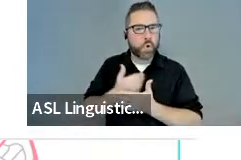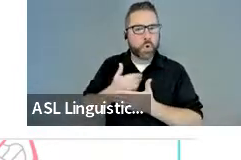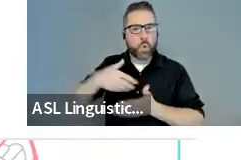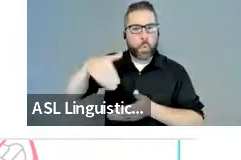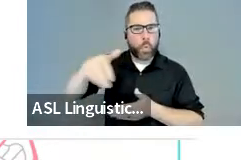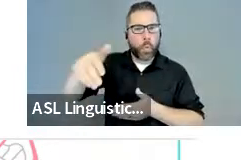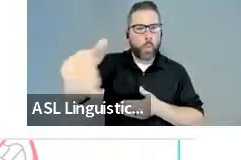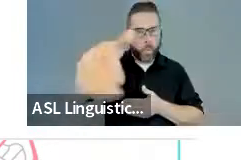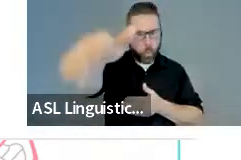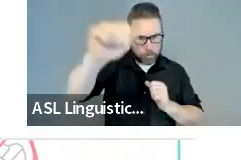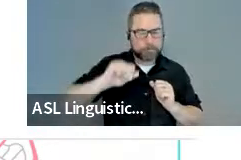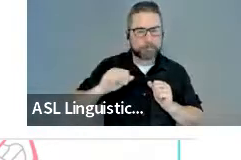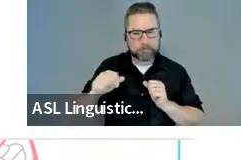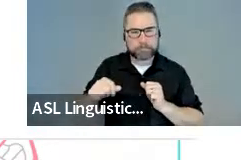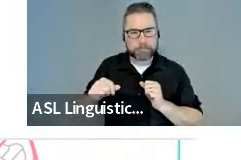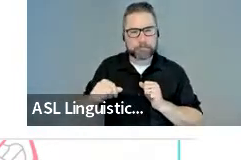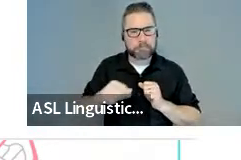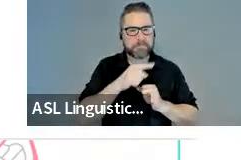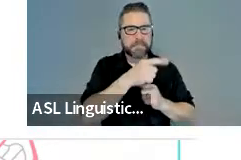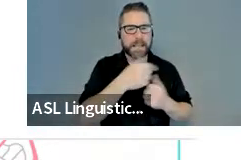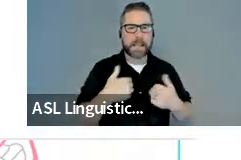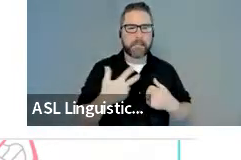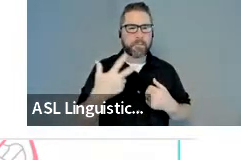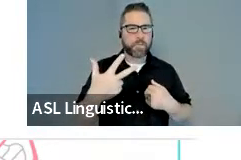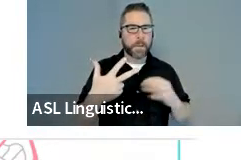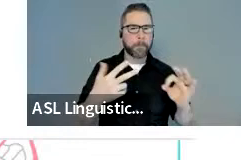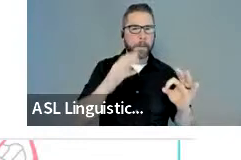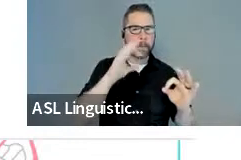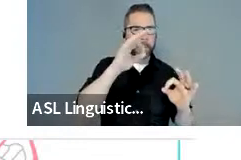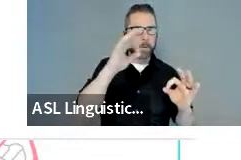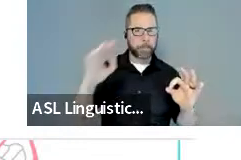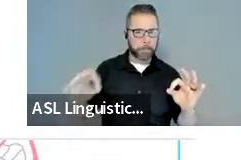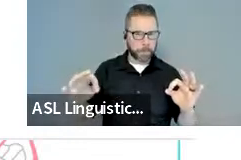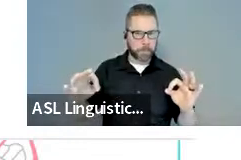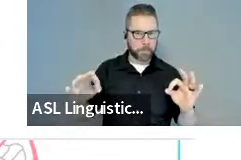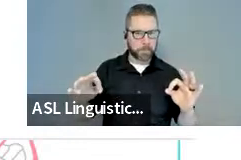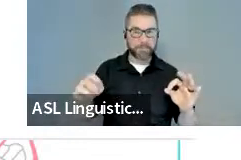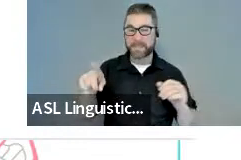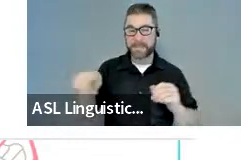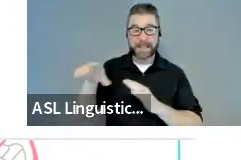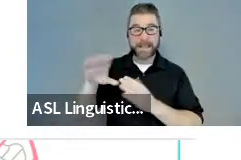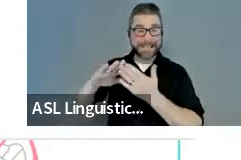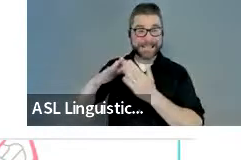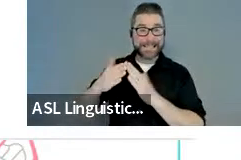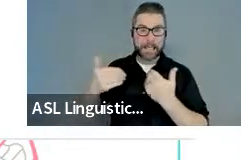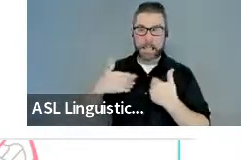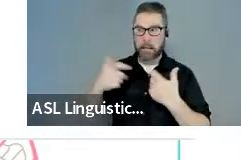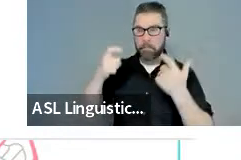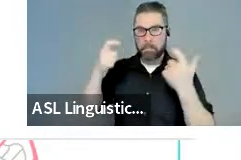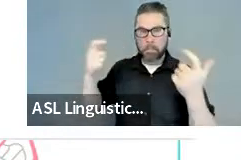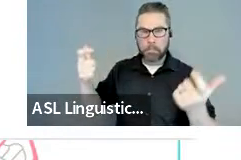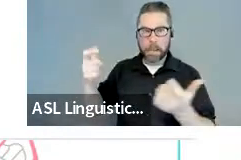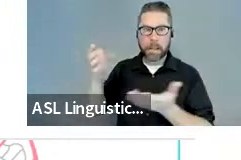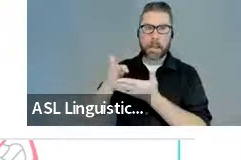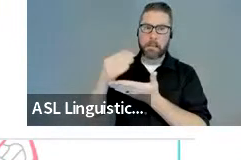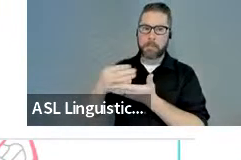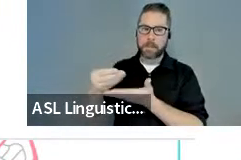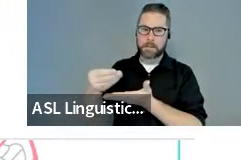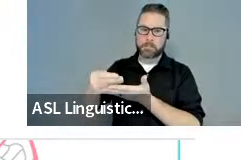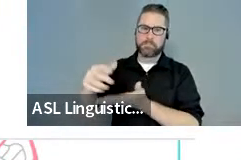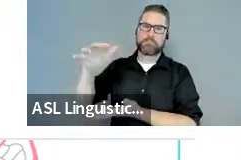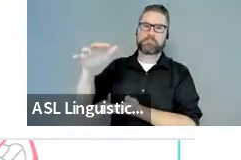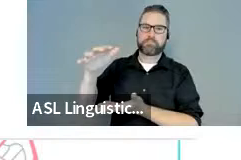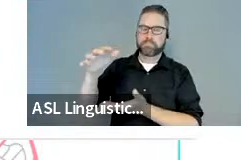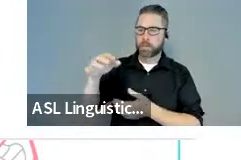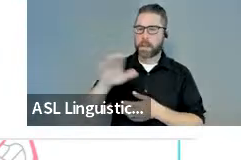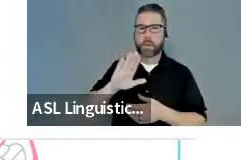have a large budget, and your SERP would help augment this whole project and